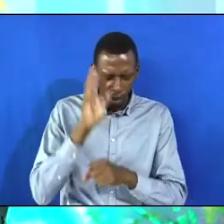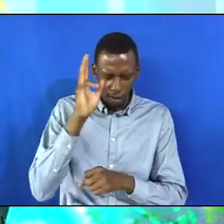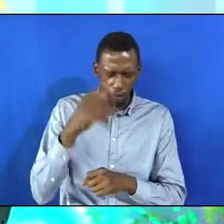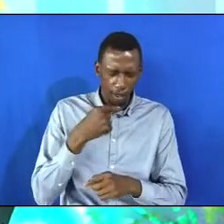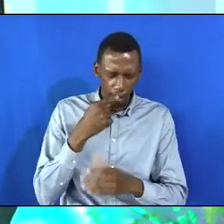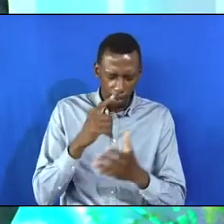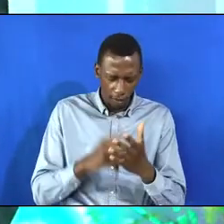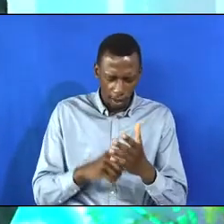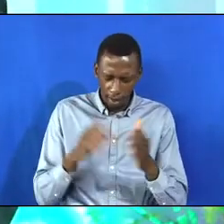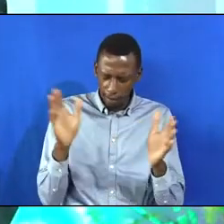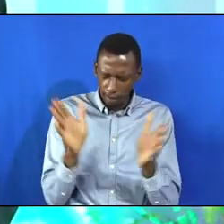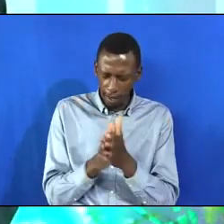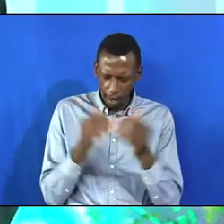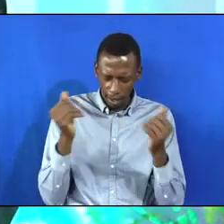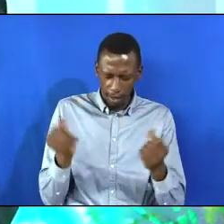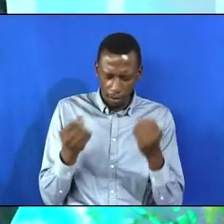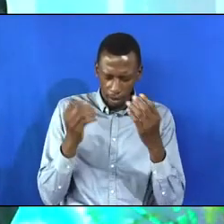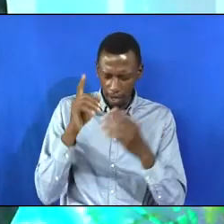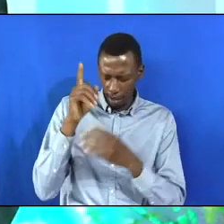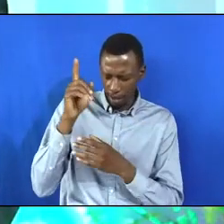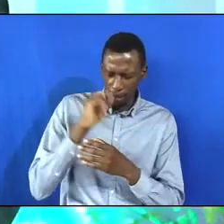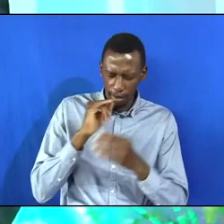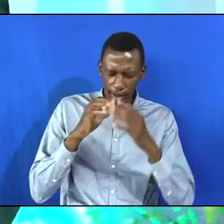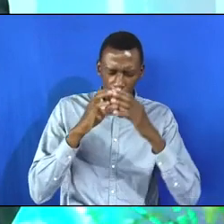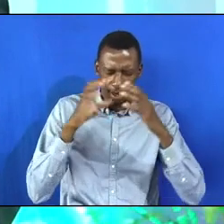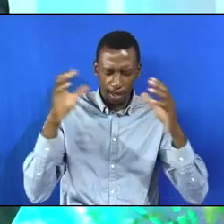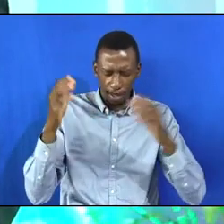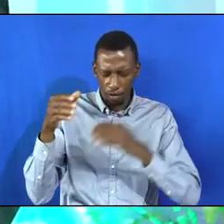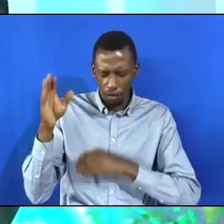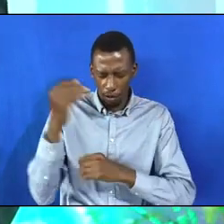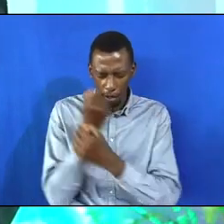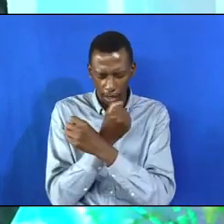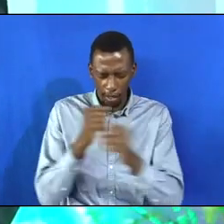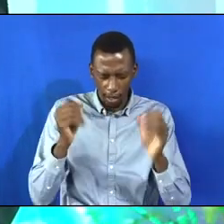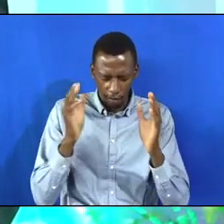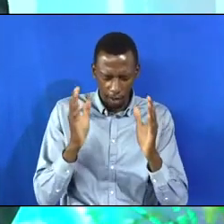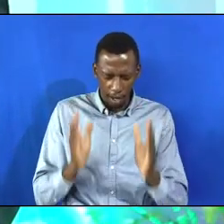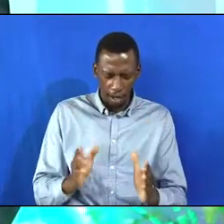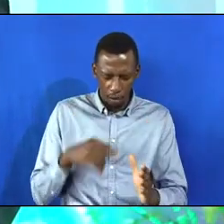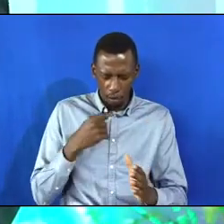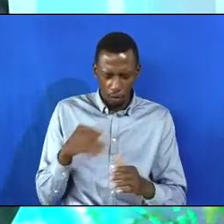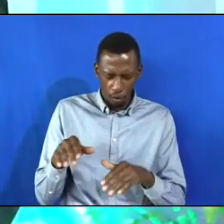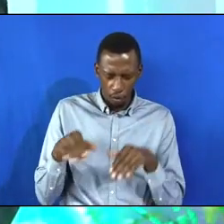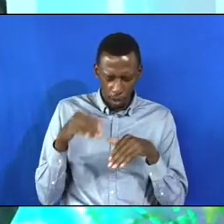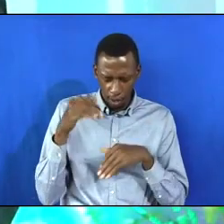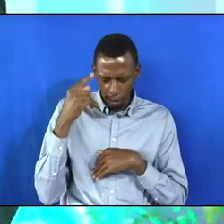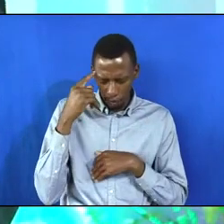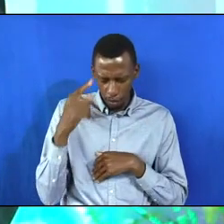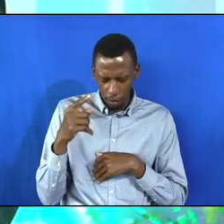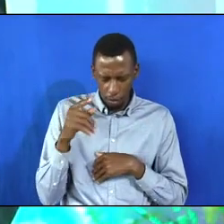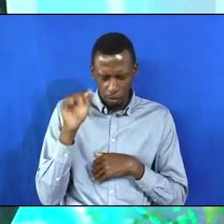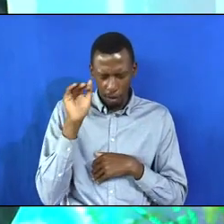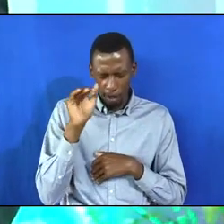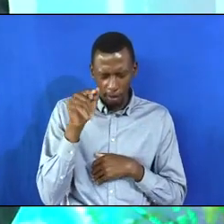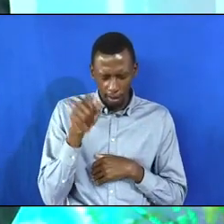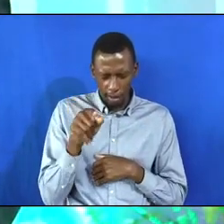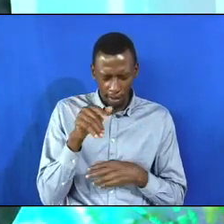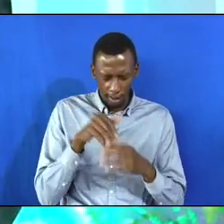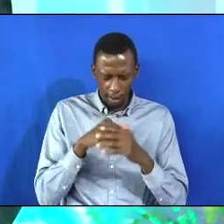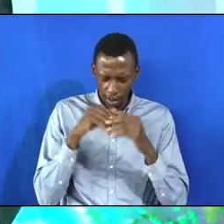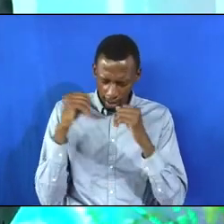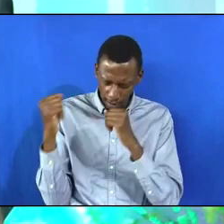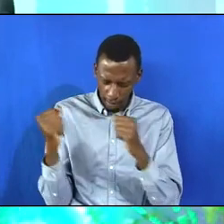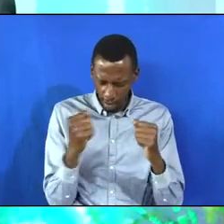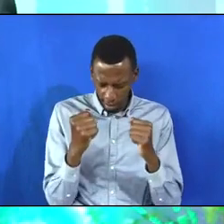this is the great God and Savior we have been waiting for. For we ask that in the mighty and blessed name